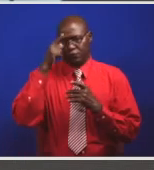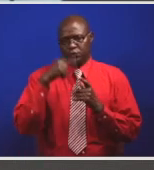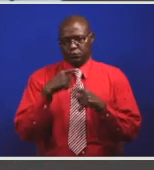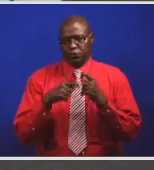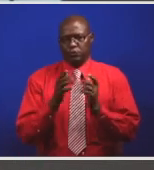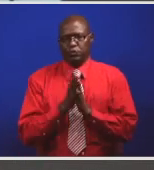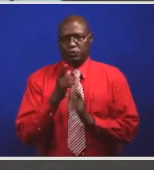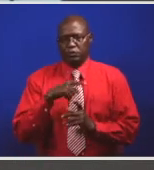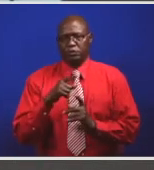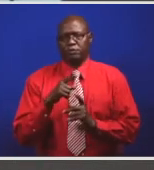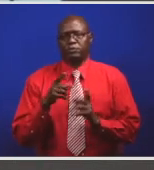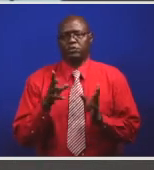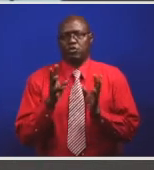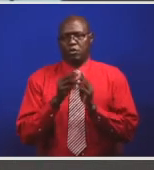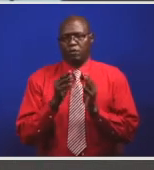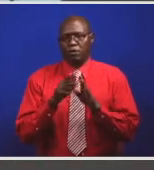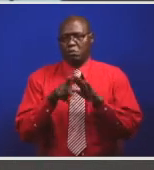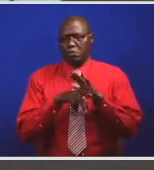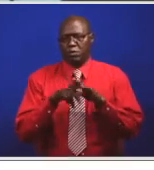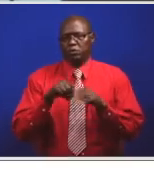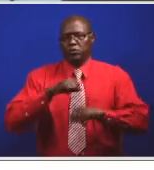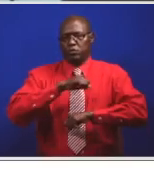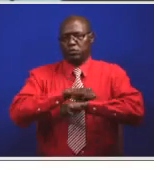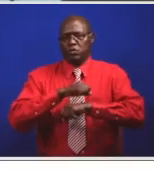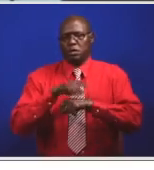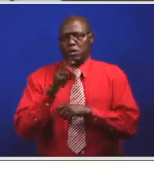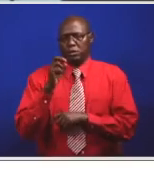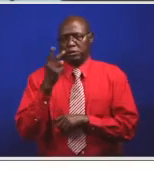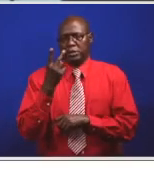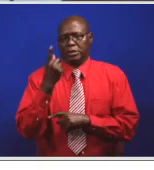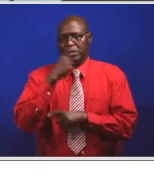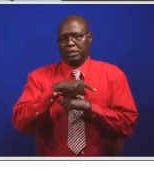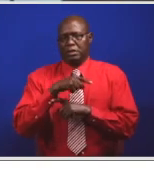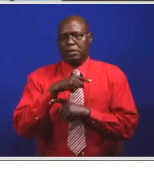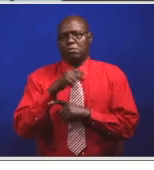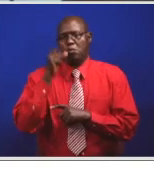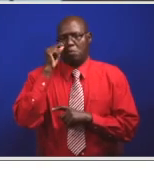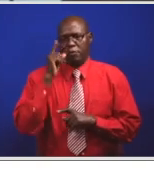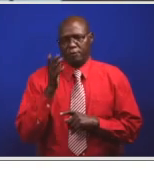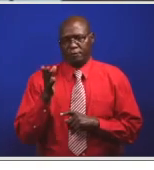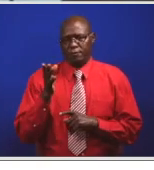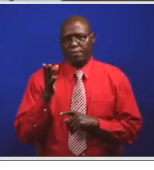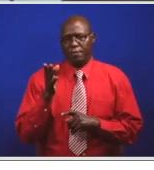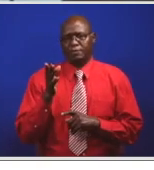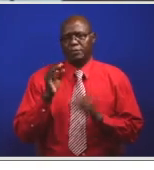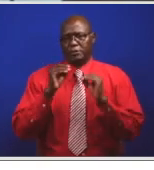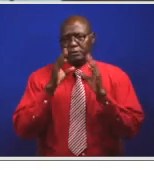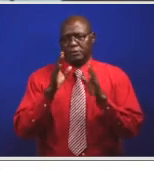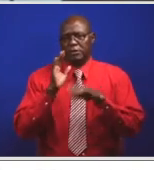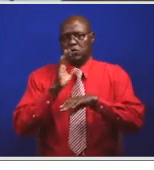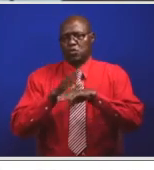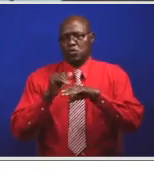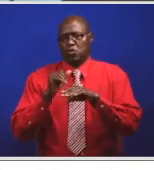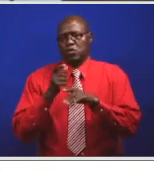The Conference of Primary School Head Teachers has entered its second day today in Mombasa. The school head teachers are calling on an increase